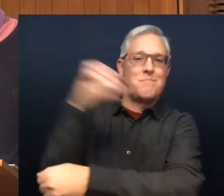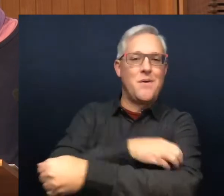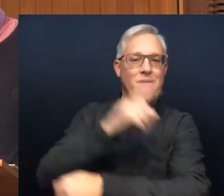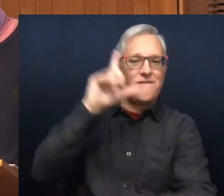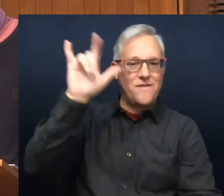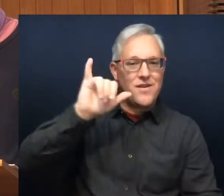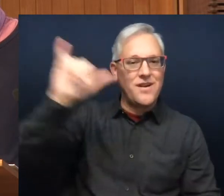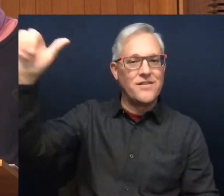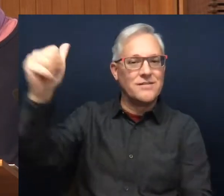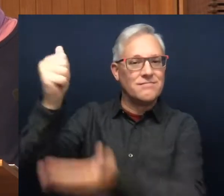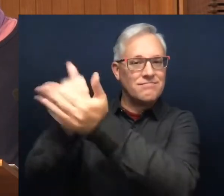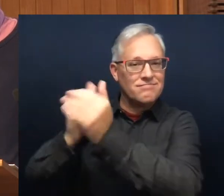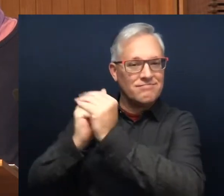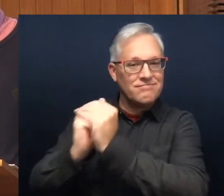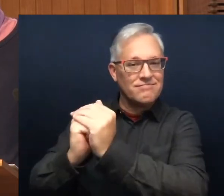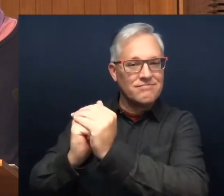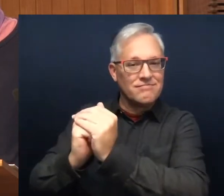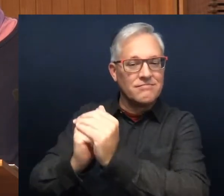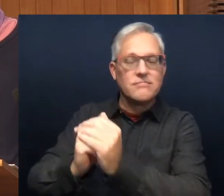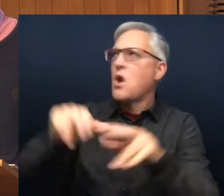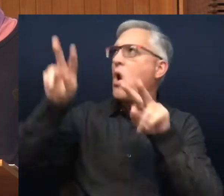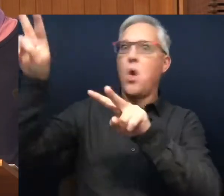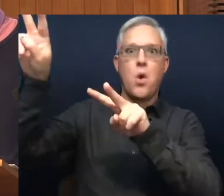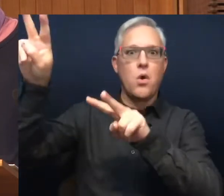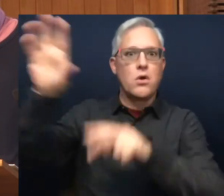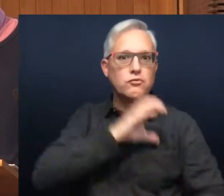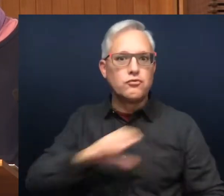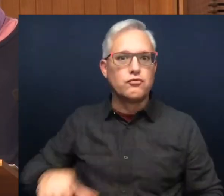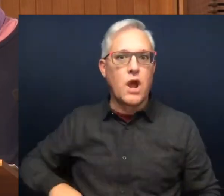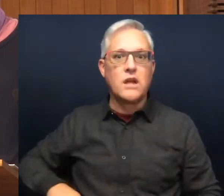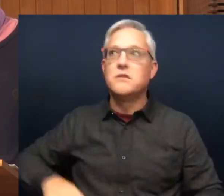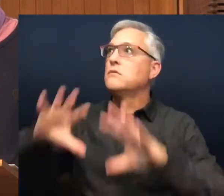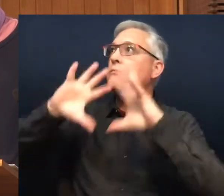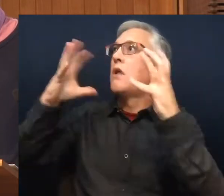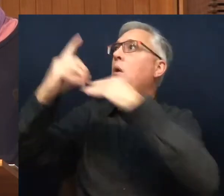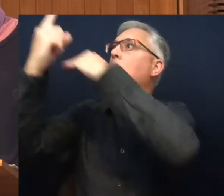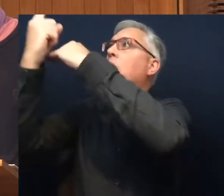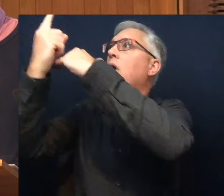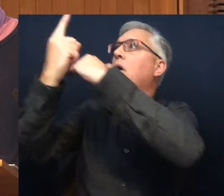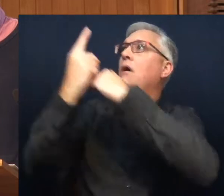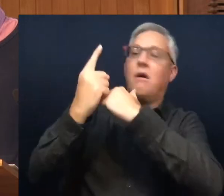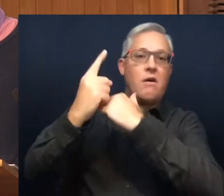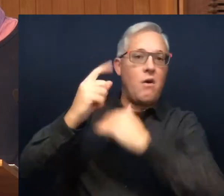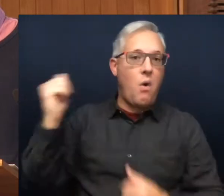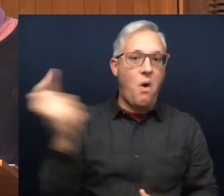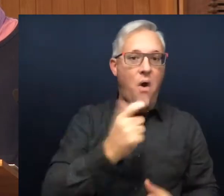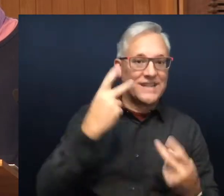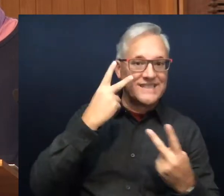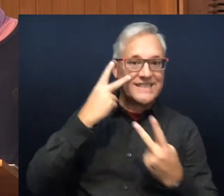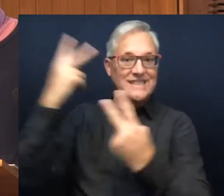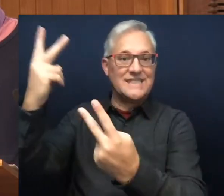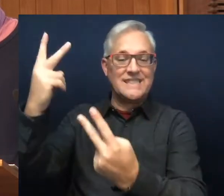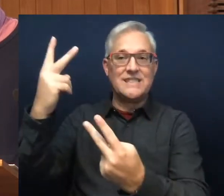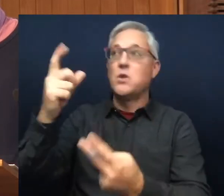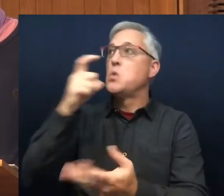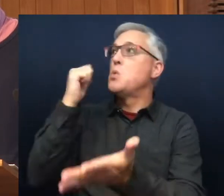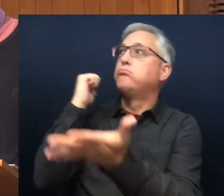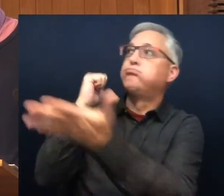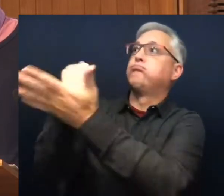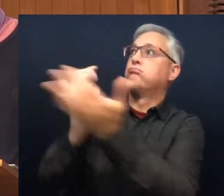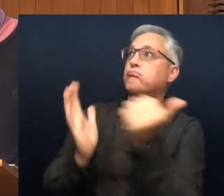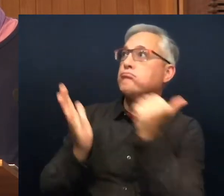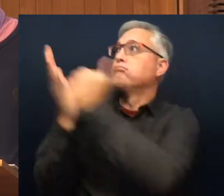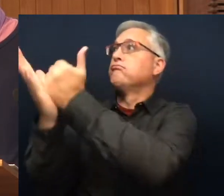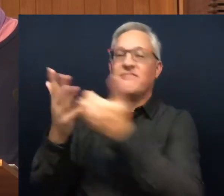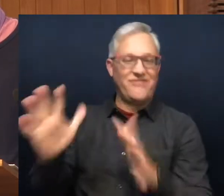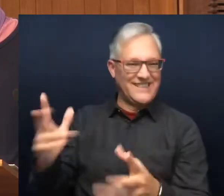Amen. Look, Christ is coming on the clouds for every eye to see, even those who pierce to Jesus, and